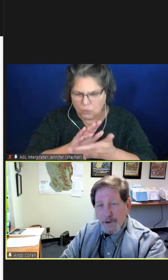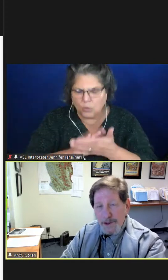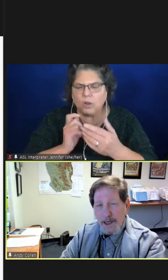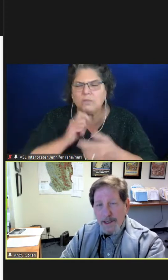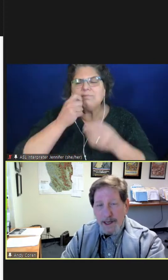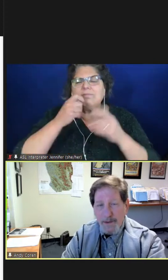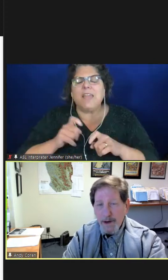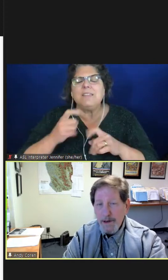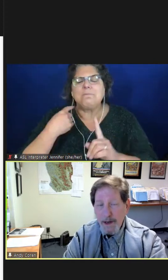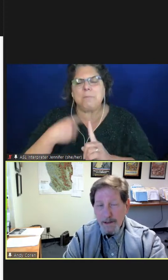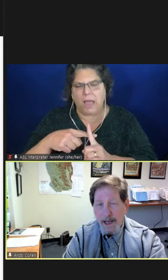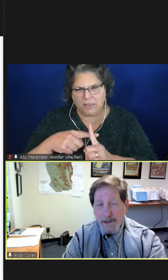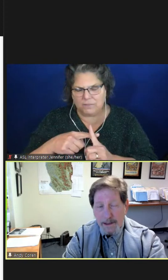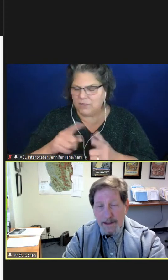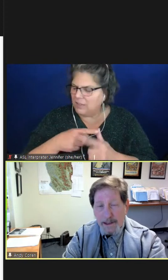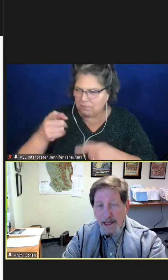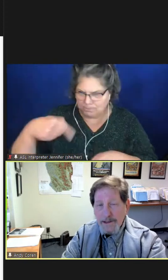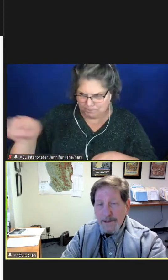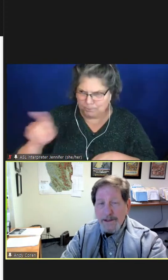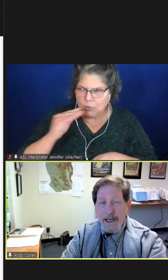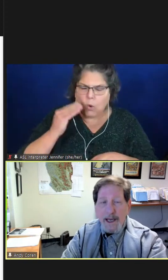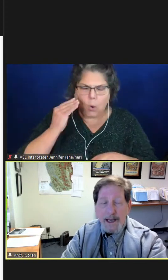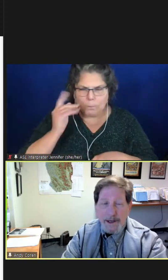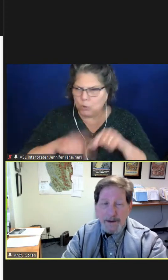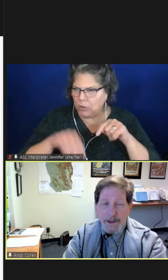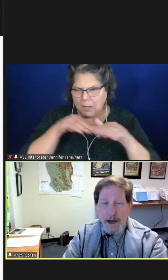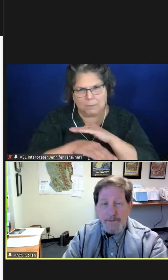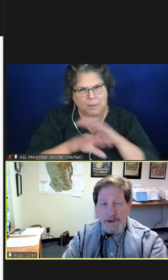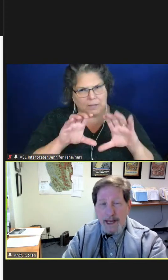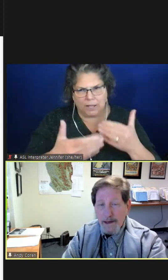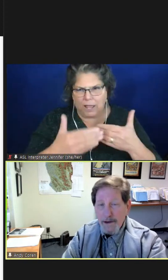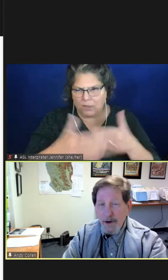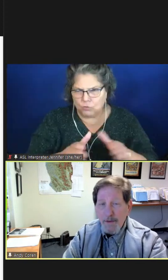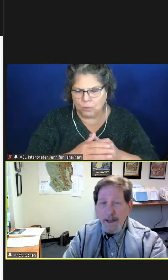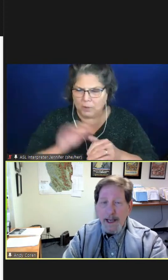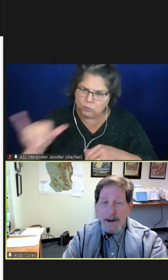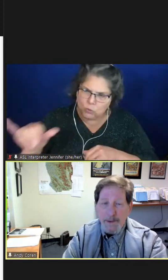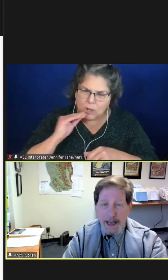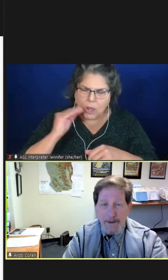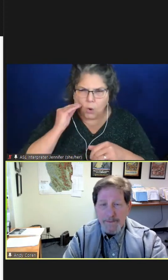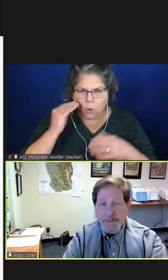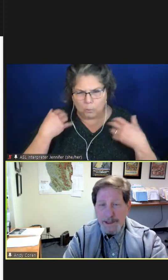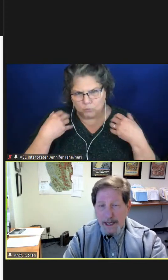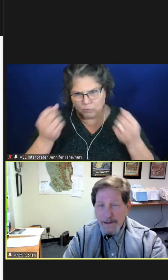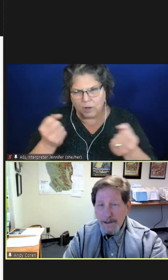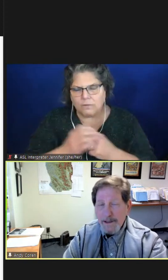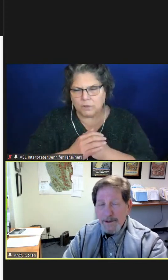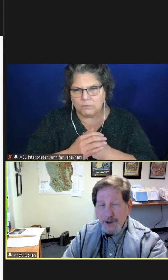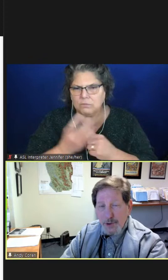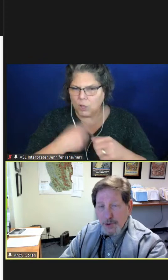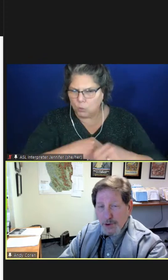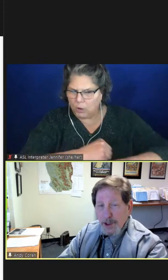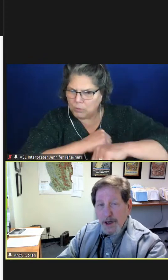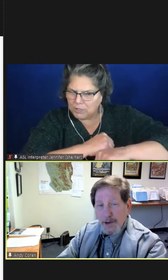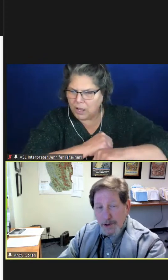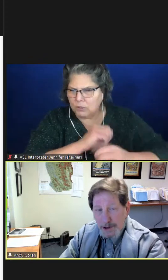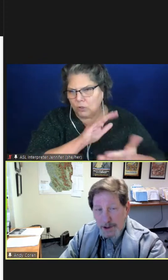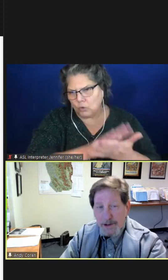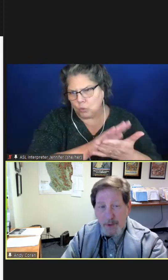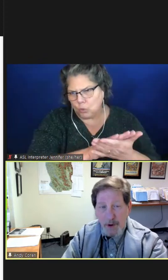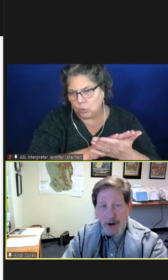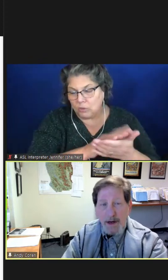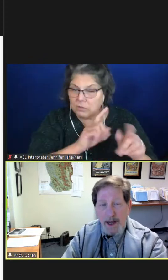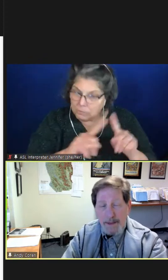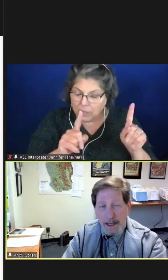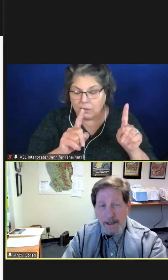And of course, they were not allowed into classes, and they're recovering at home, and we have protected the schools, although